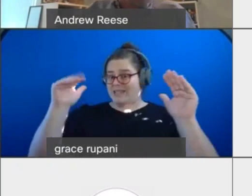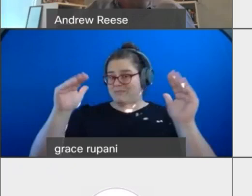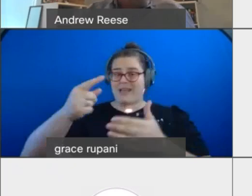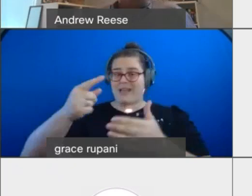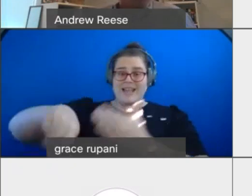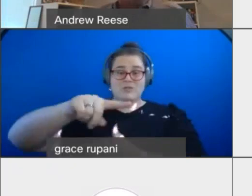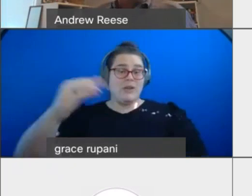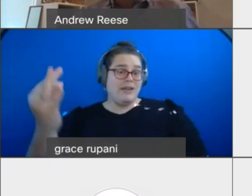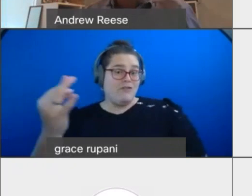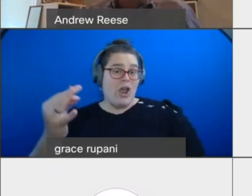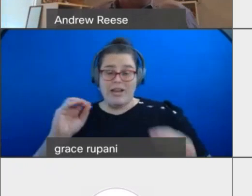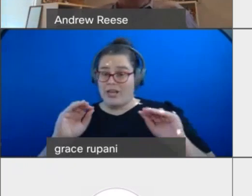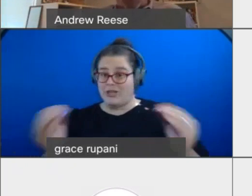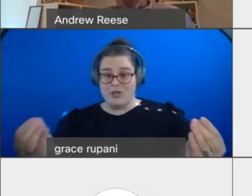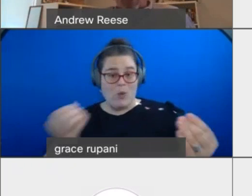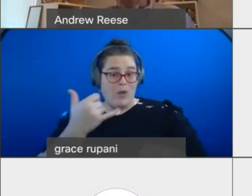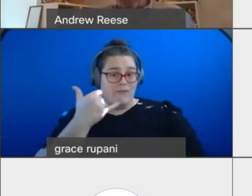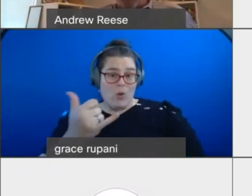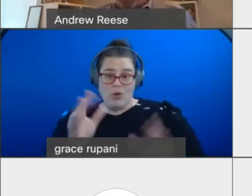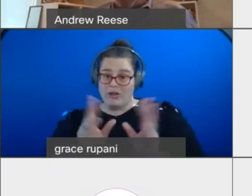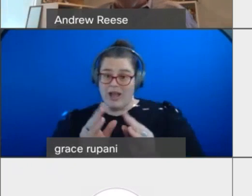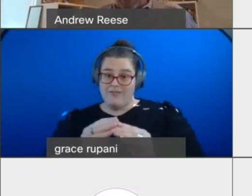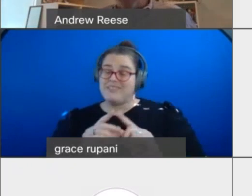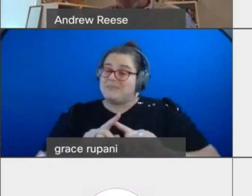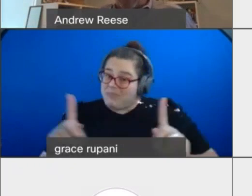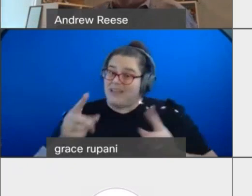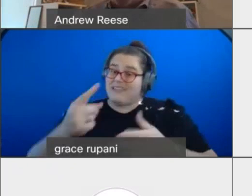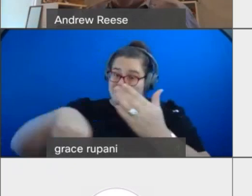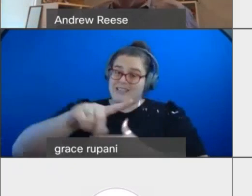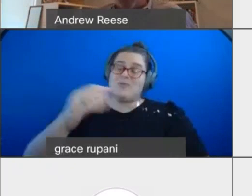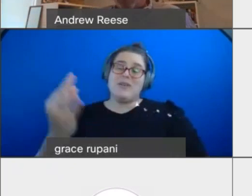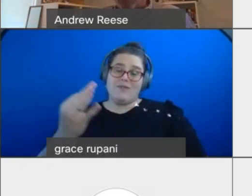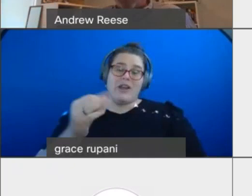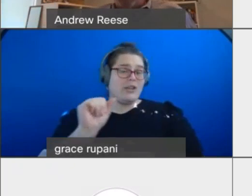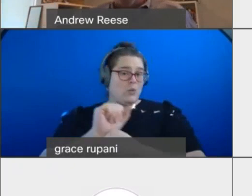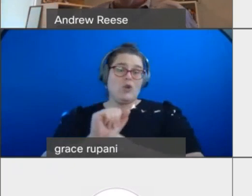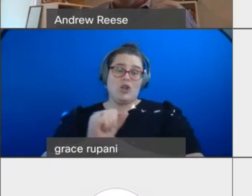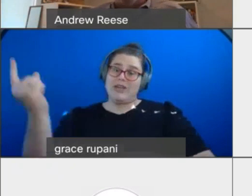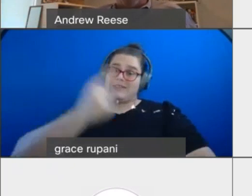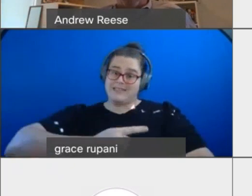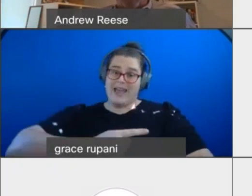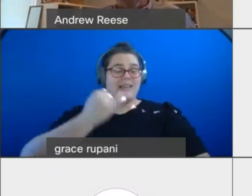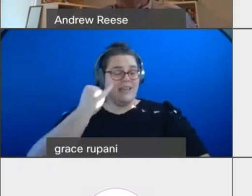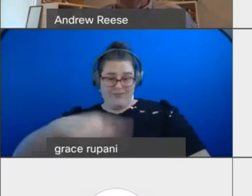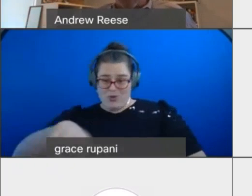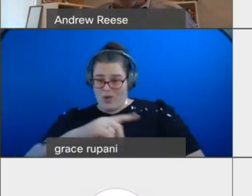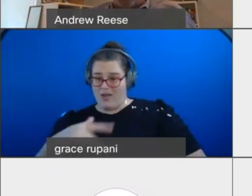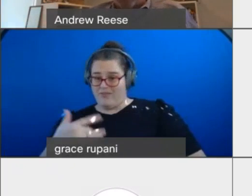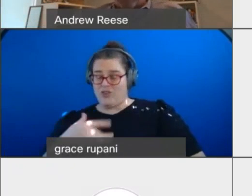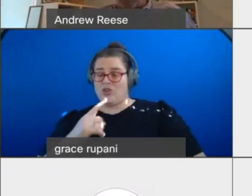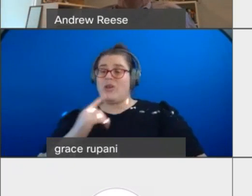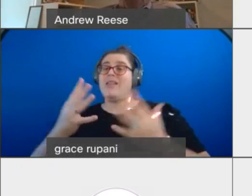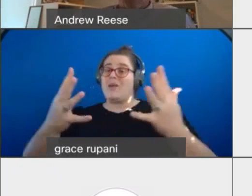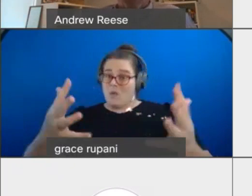Next Friday is a work day, so I'm perfectly happy to have the call. So if people feel like they would really like to see a